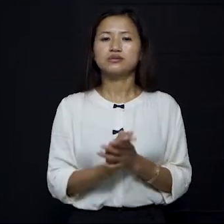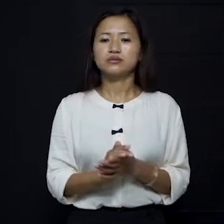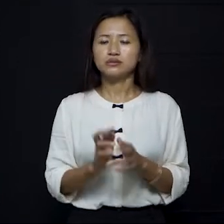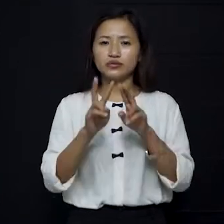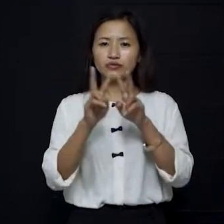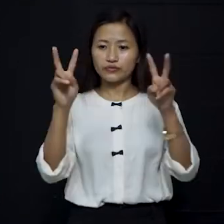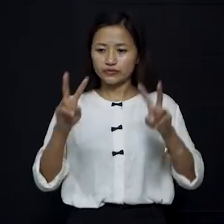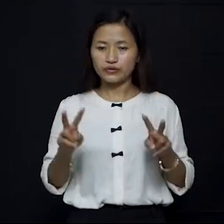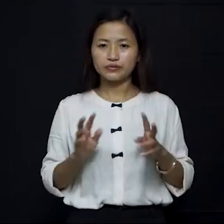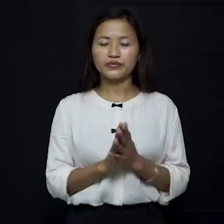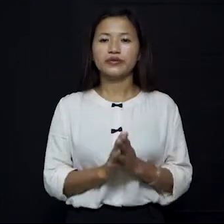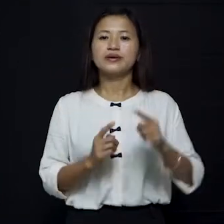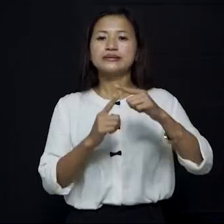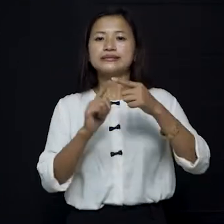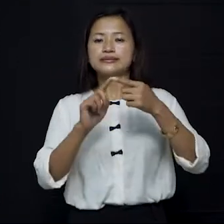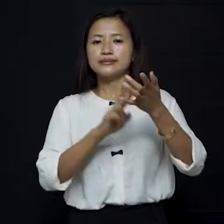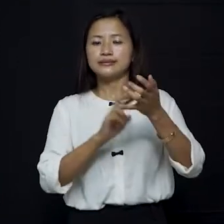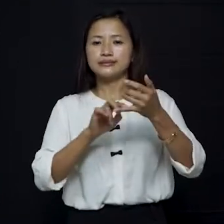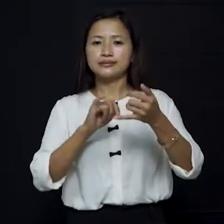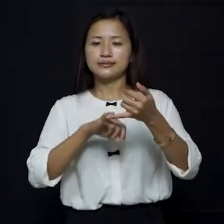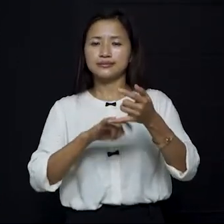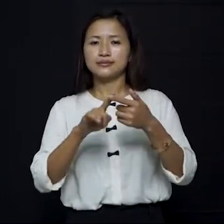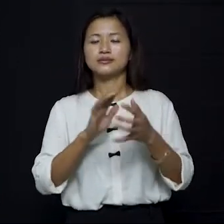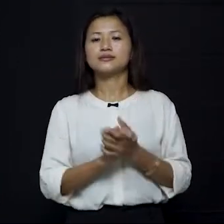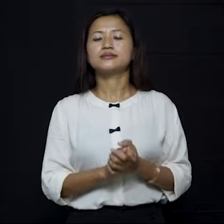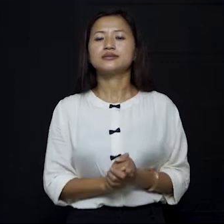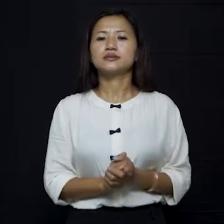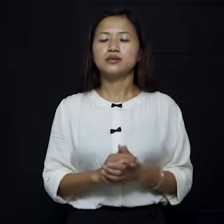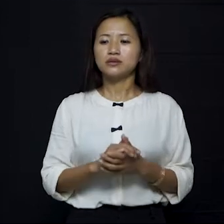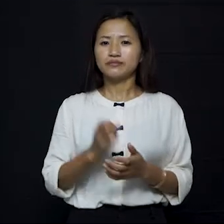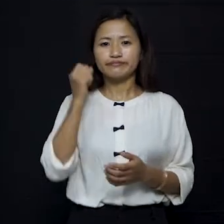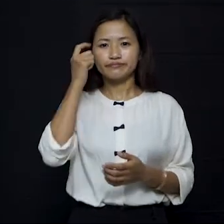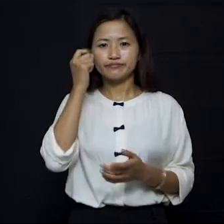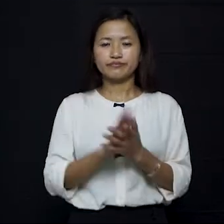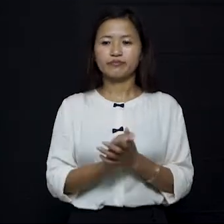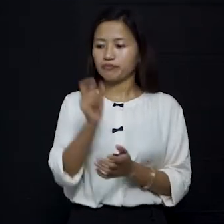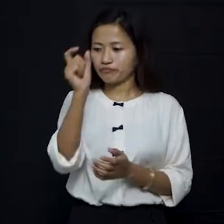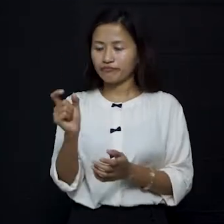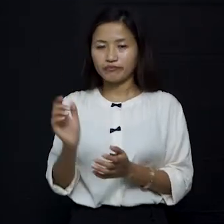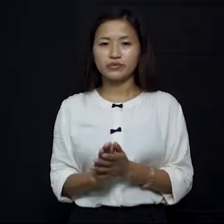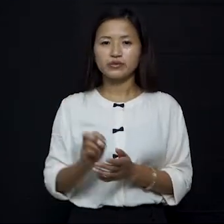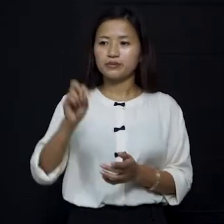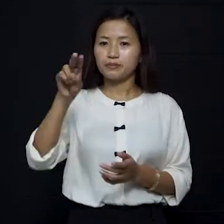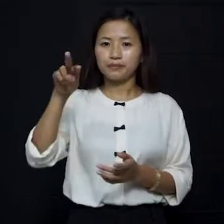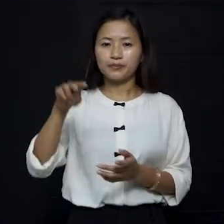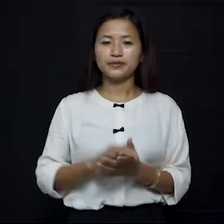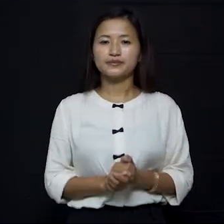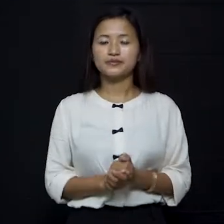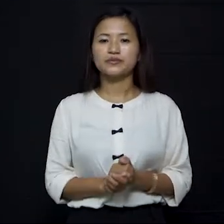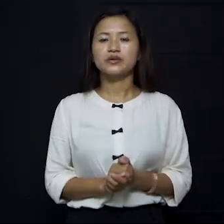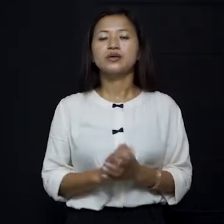verb, okay, of your tense, people will understand your meaning. But if you use it incorrectly, you